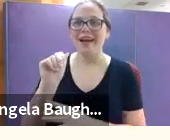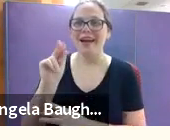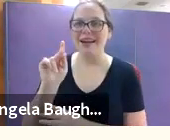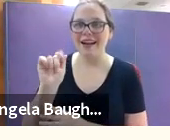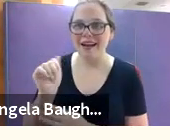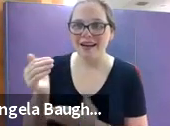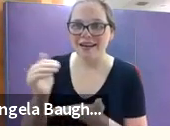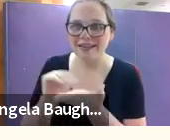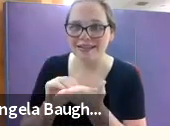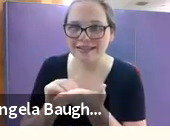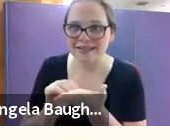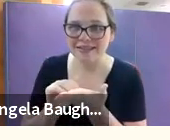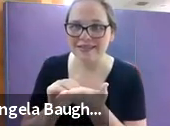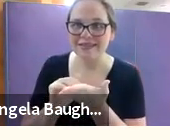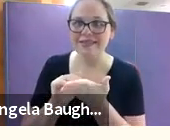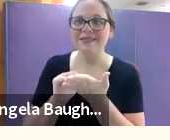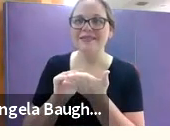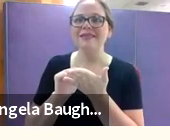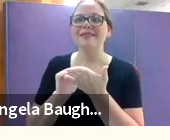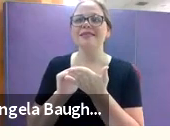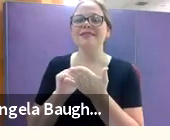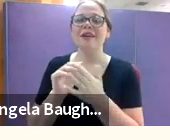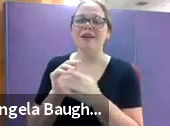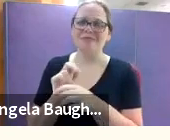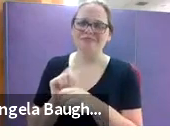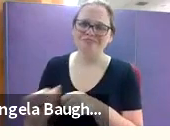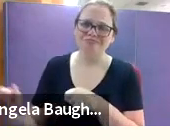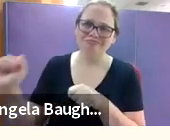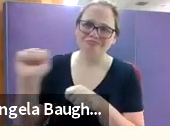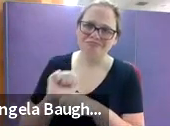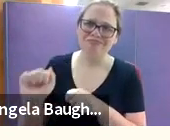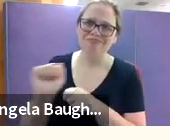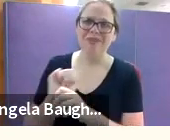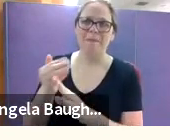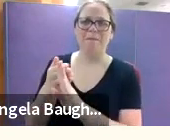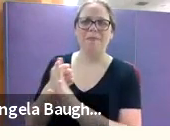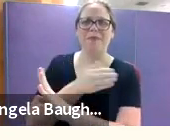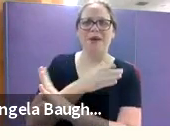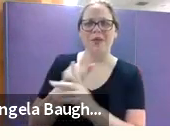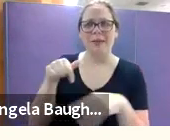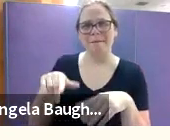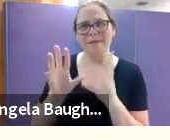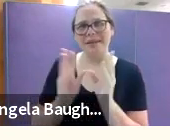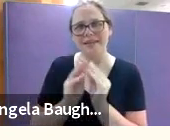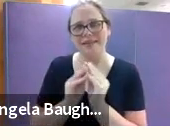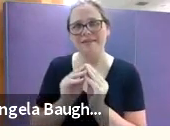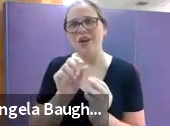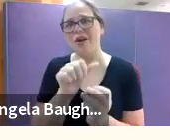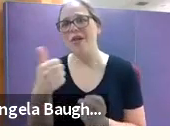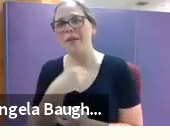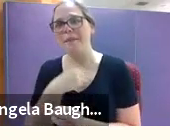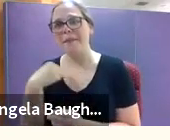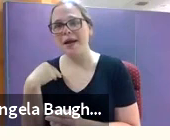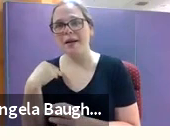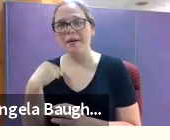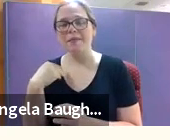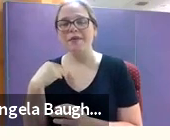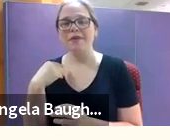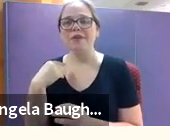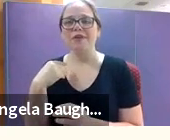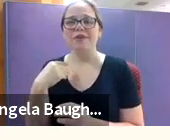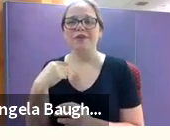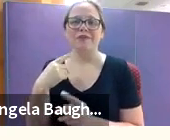again, of all the hard work she did prior to this meeting. I know there were other members on the call with her